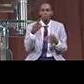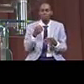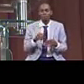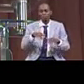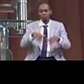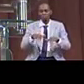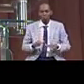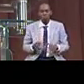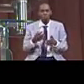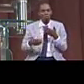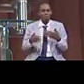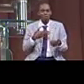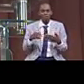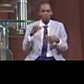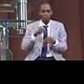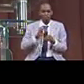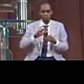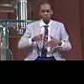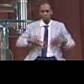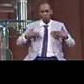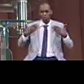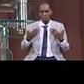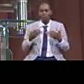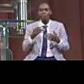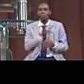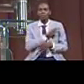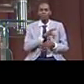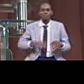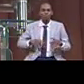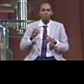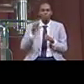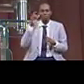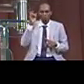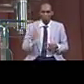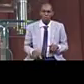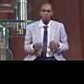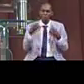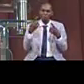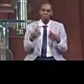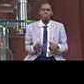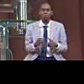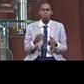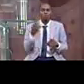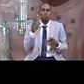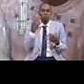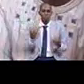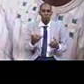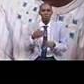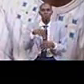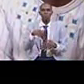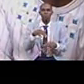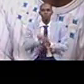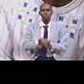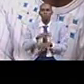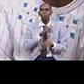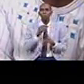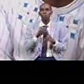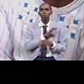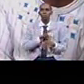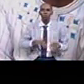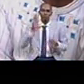life, the word of Christ must be fulfilled. Tonight it will be fulfilled. This